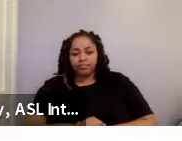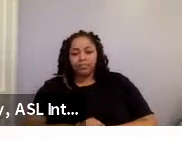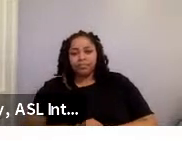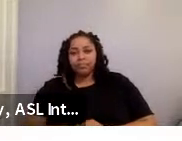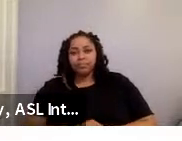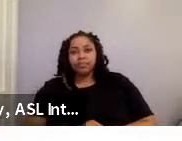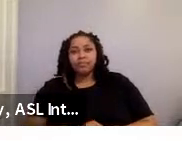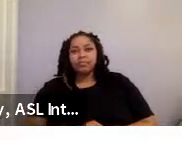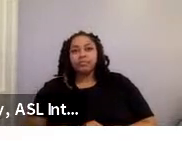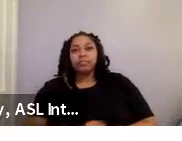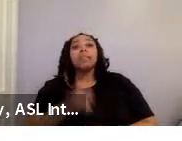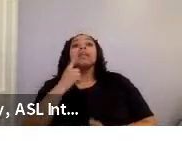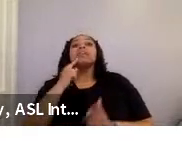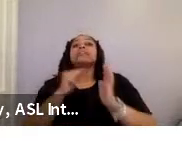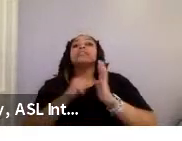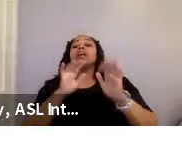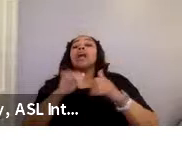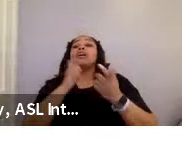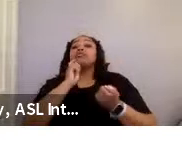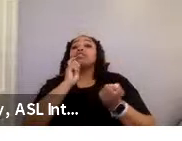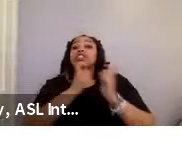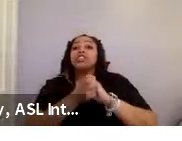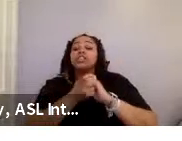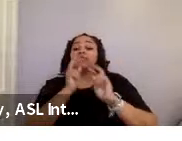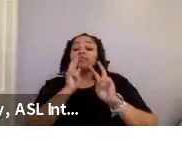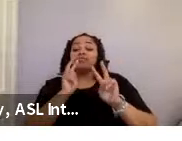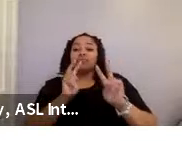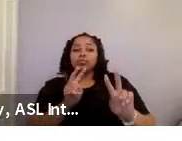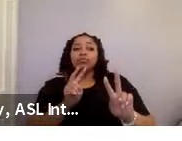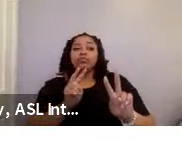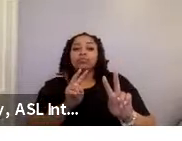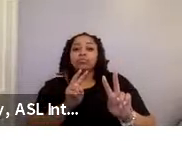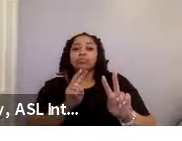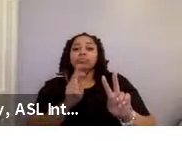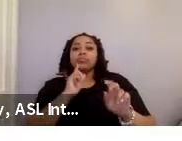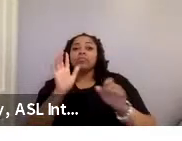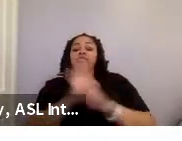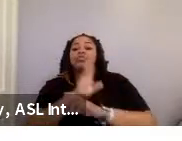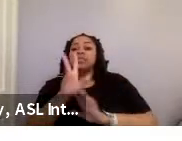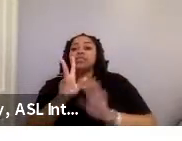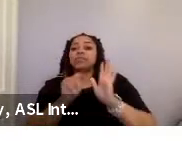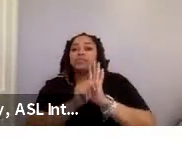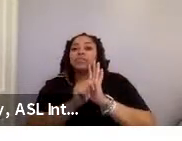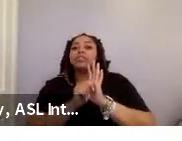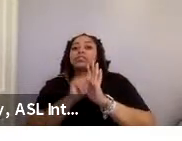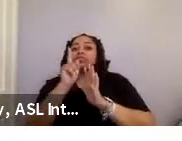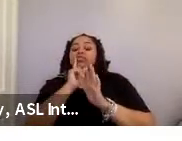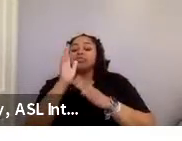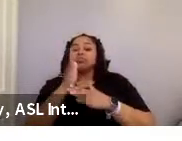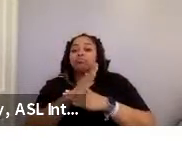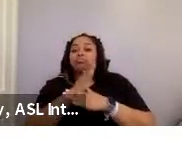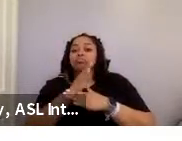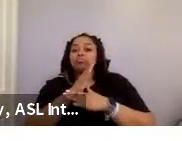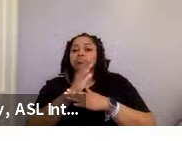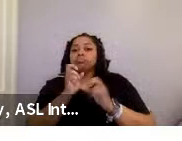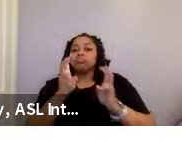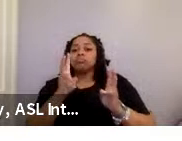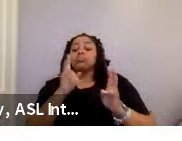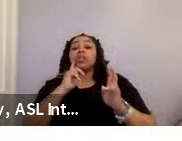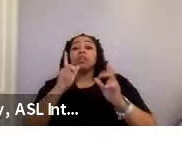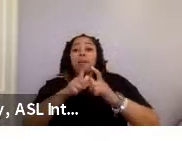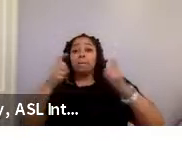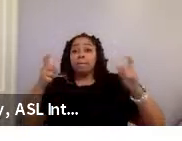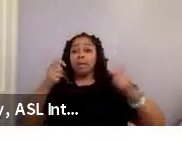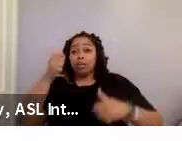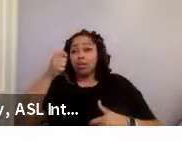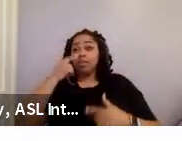This just gives you a sample of how to do the change screen view in the full video image on your screen. And also to enlarge the image of the